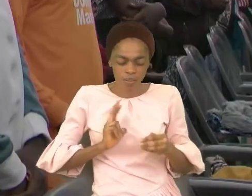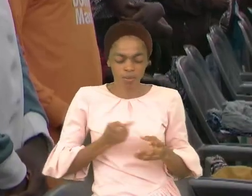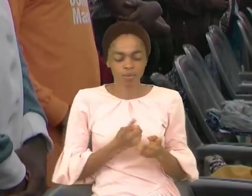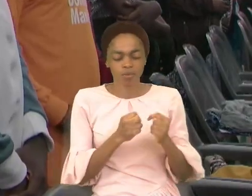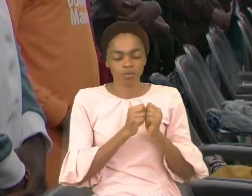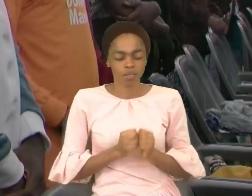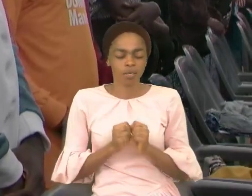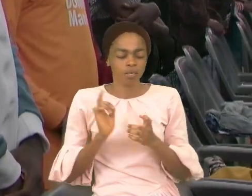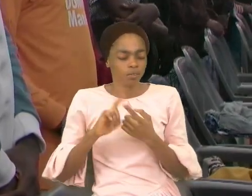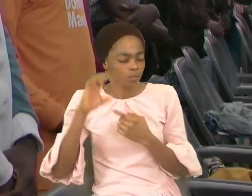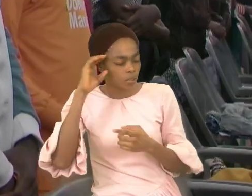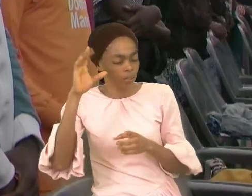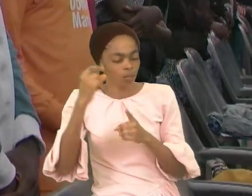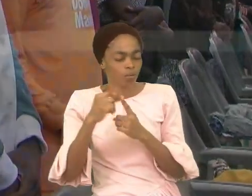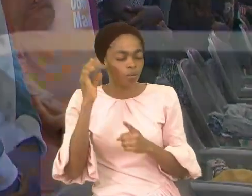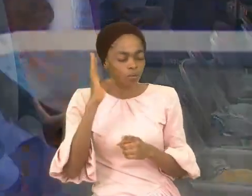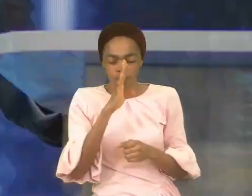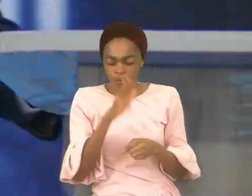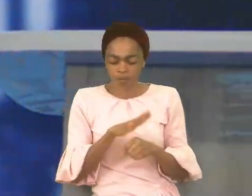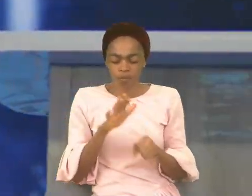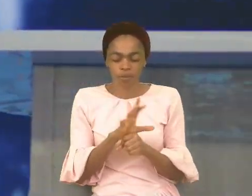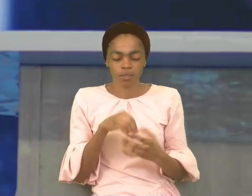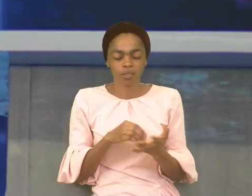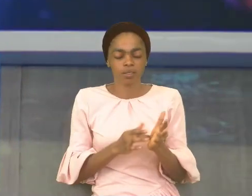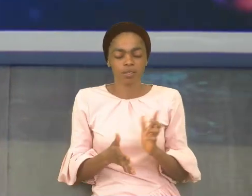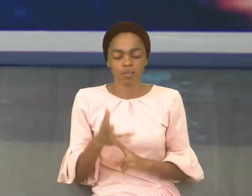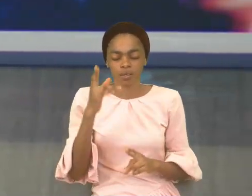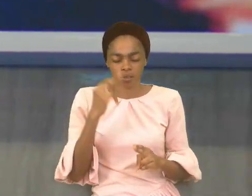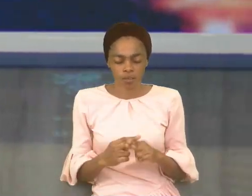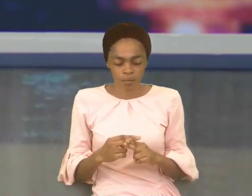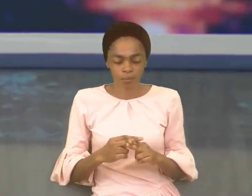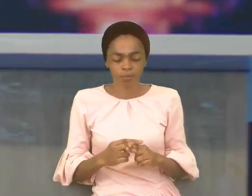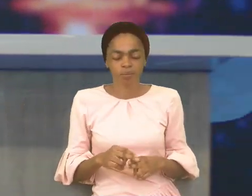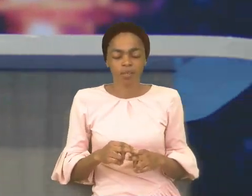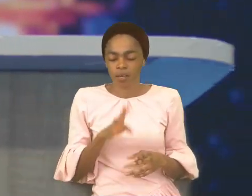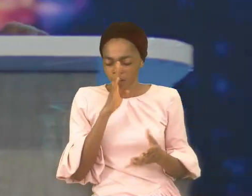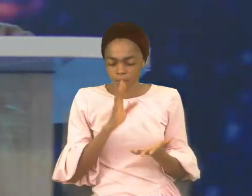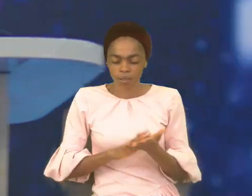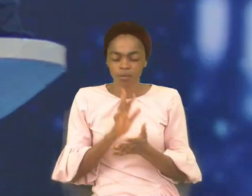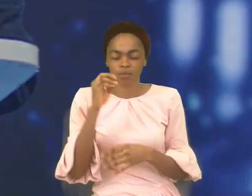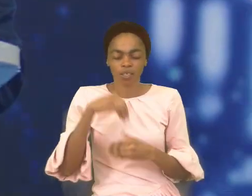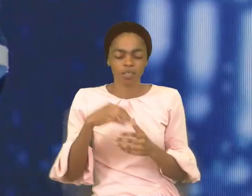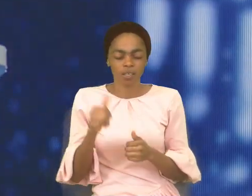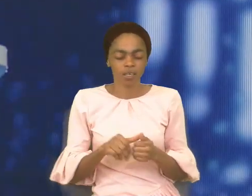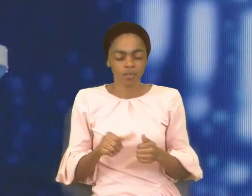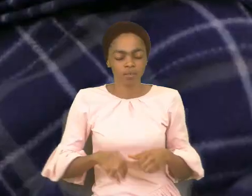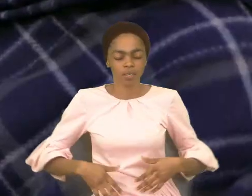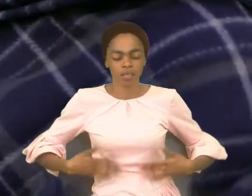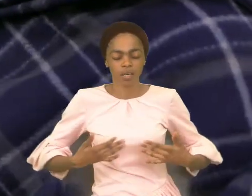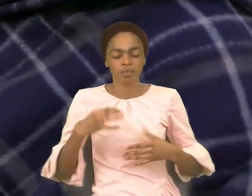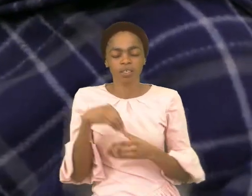Amen. Be glorified in every life. In Jesus' mighty name we